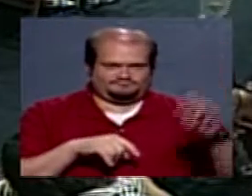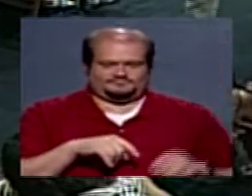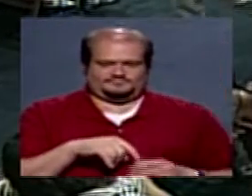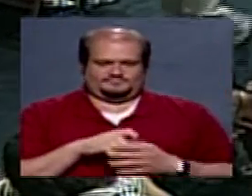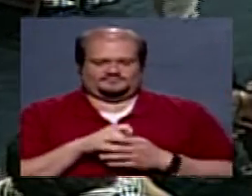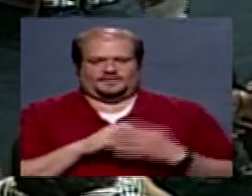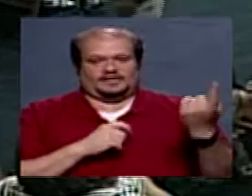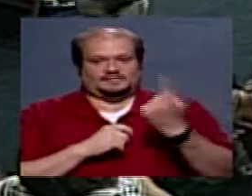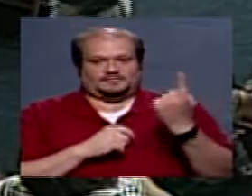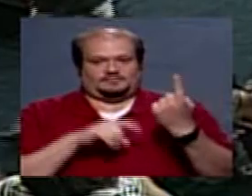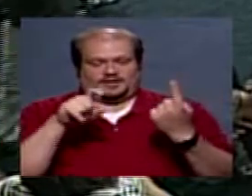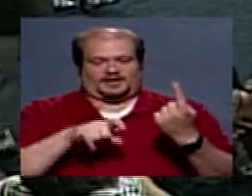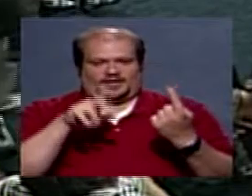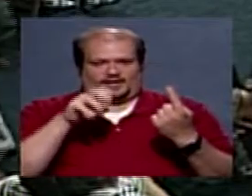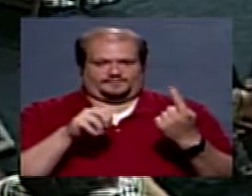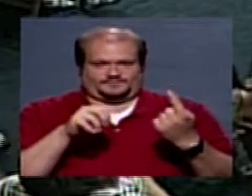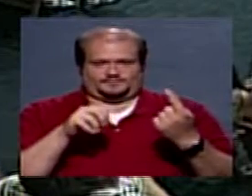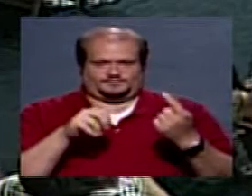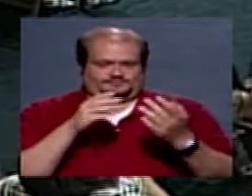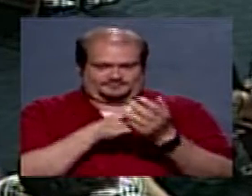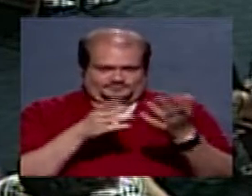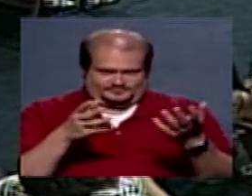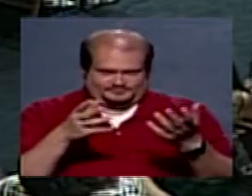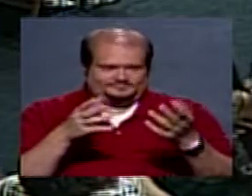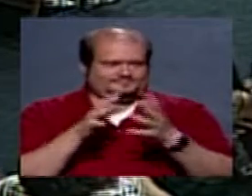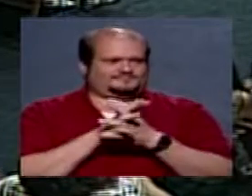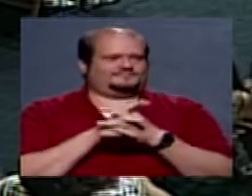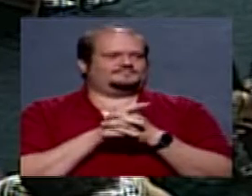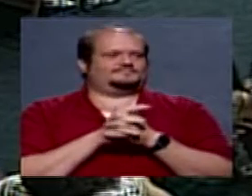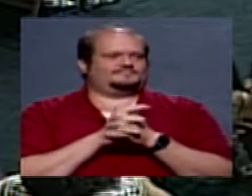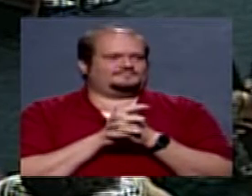Somebody has to pay for this divorce, I probably